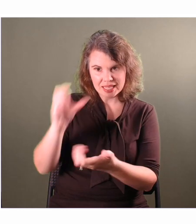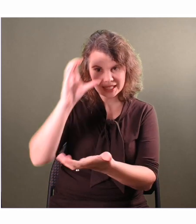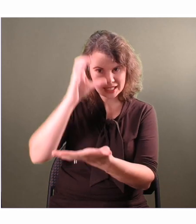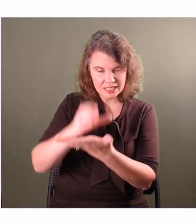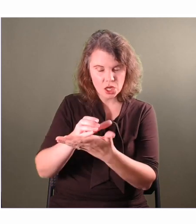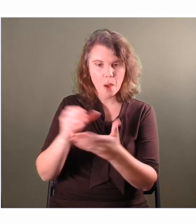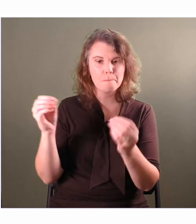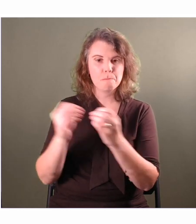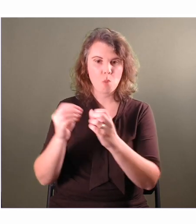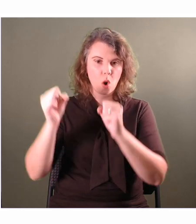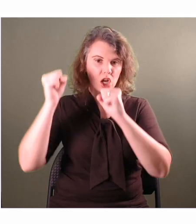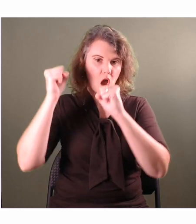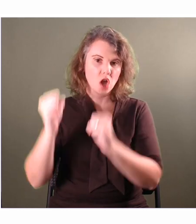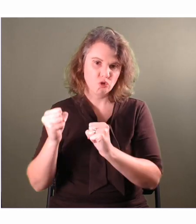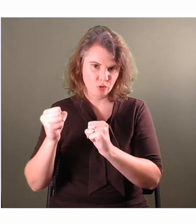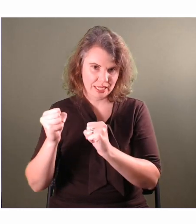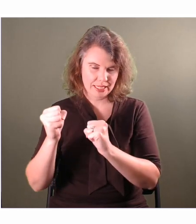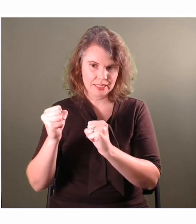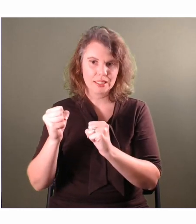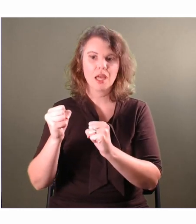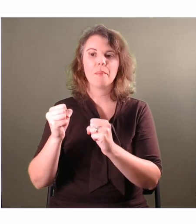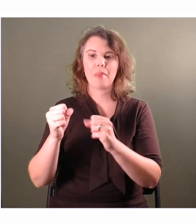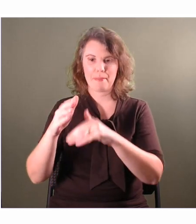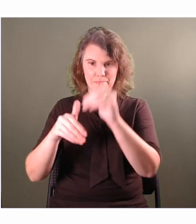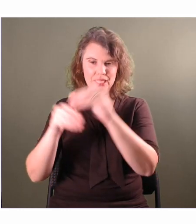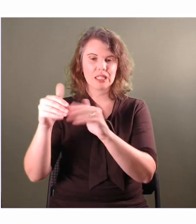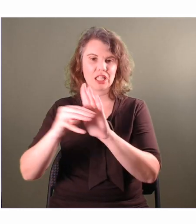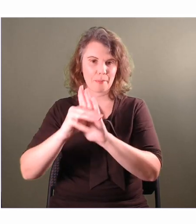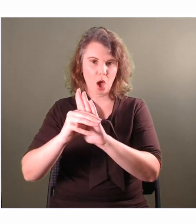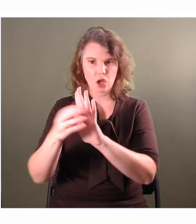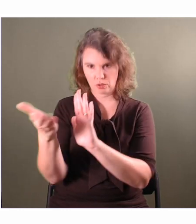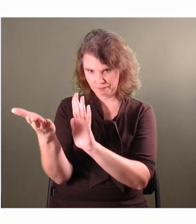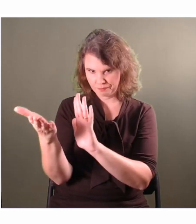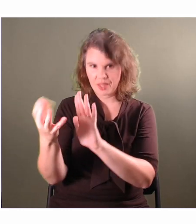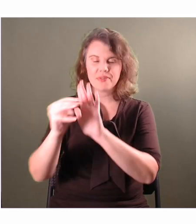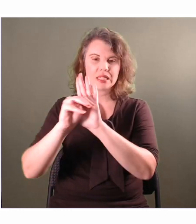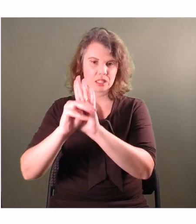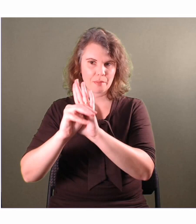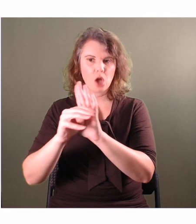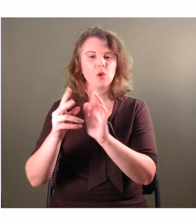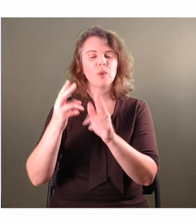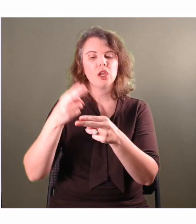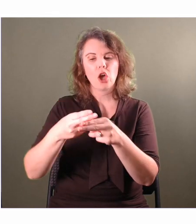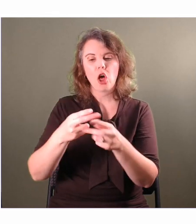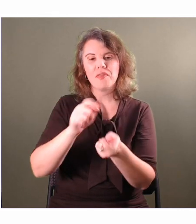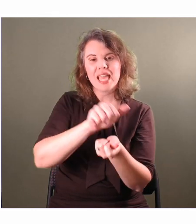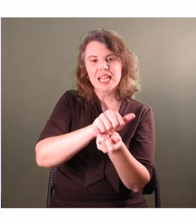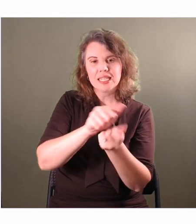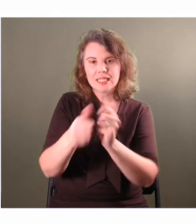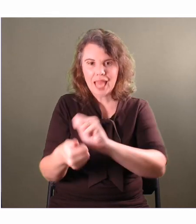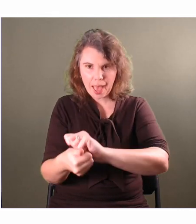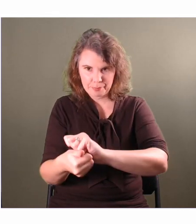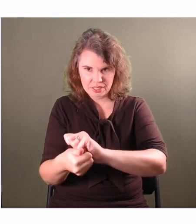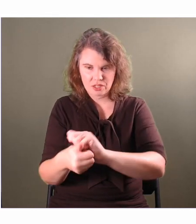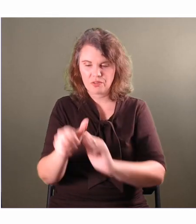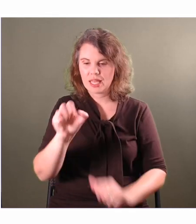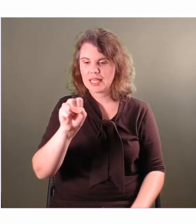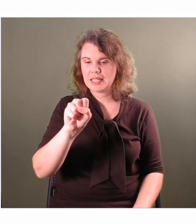idea more concrete by actually building a simple connectionist model. And here's the model we call the